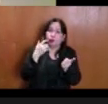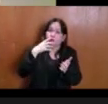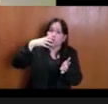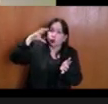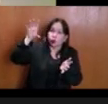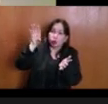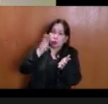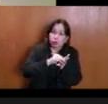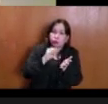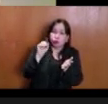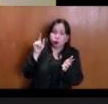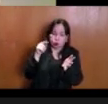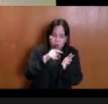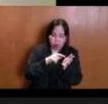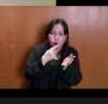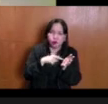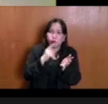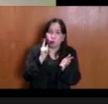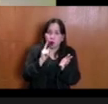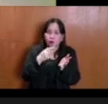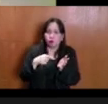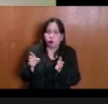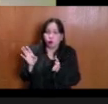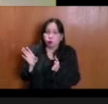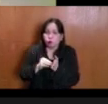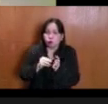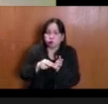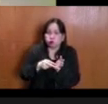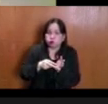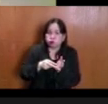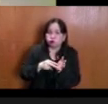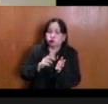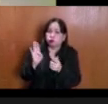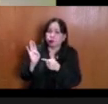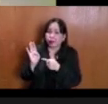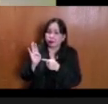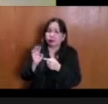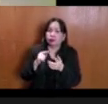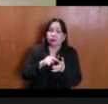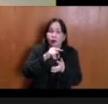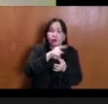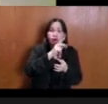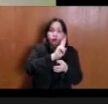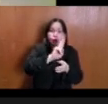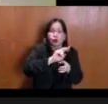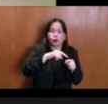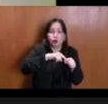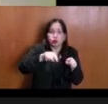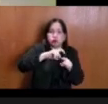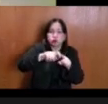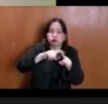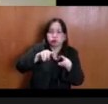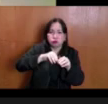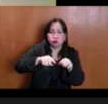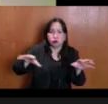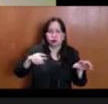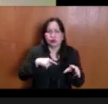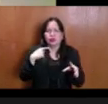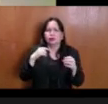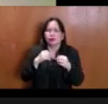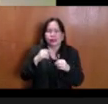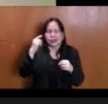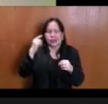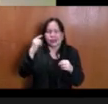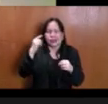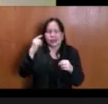power development. One is to charge the batteries and the other one is to generate for power supply. So we have to address